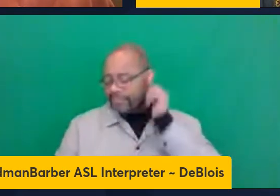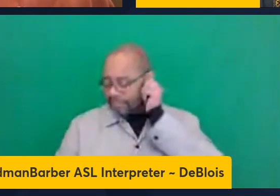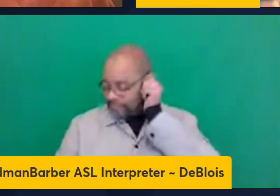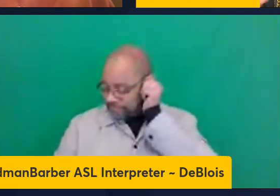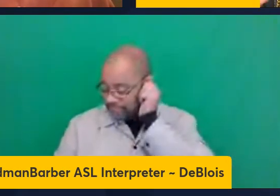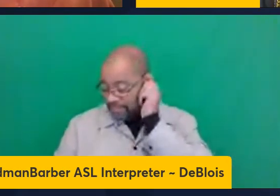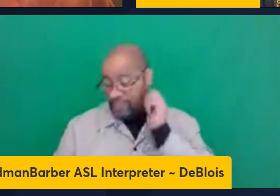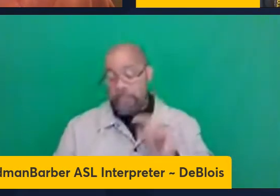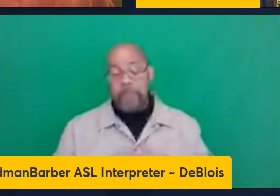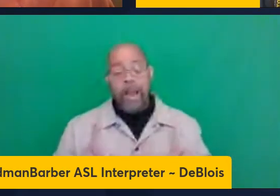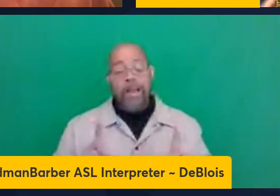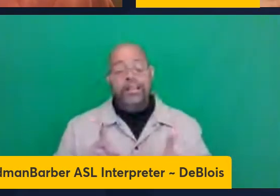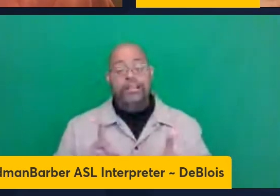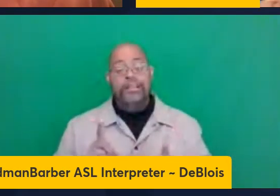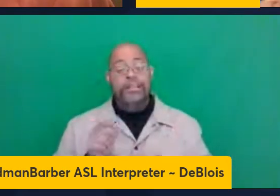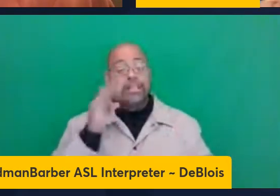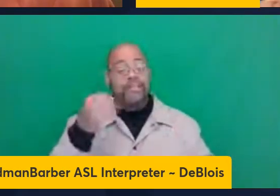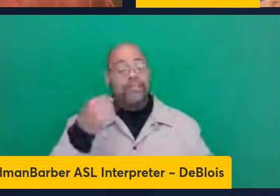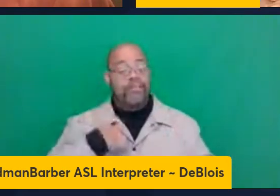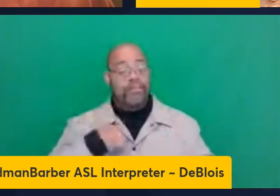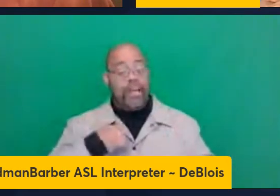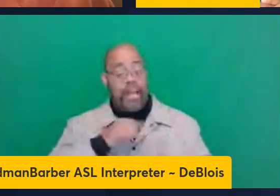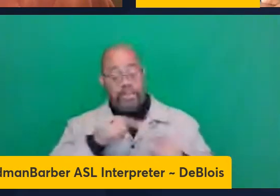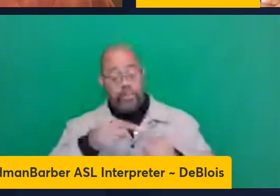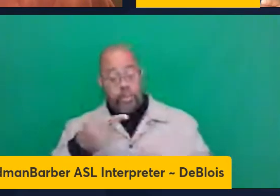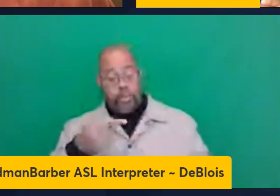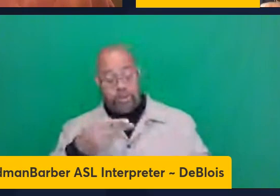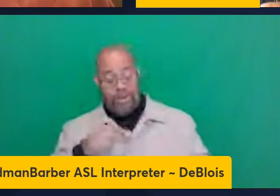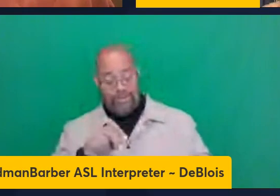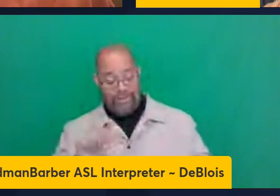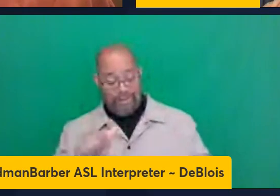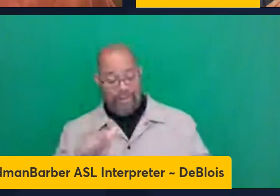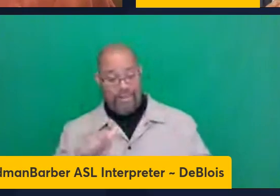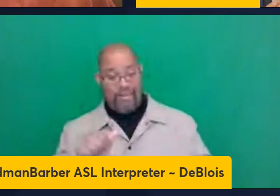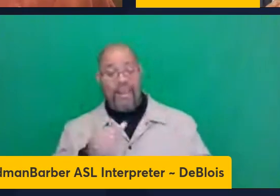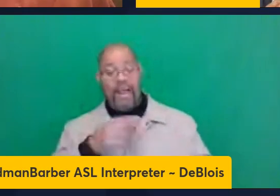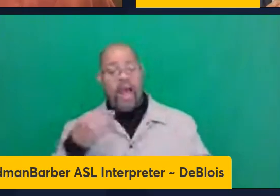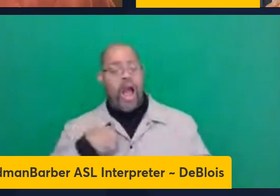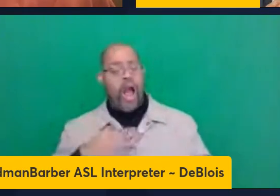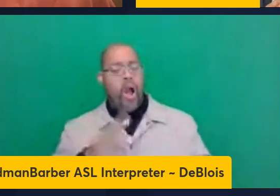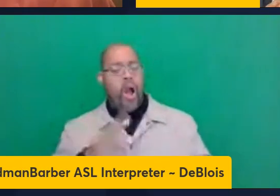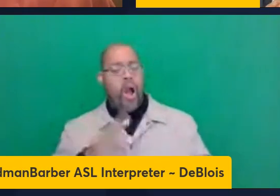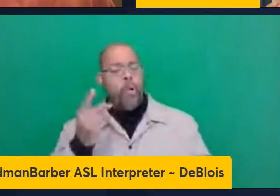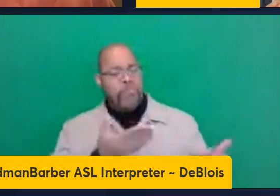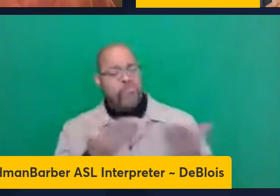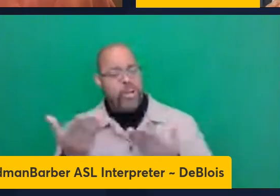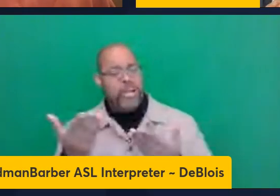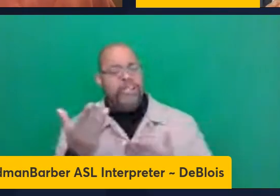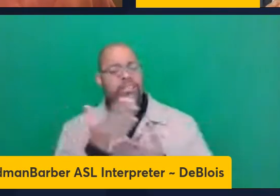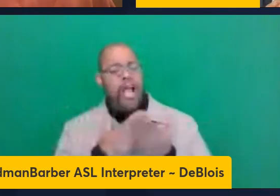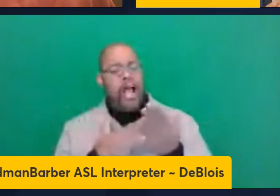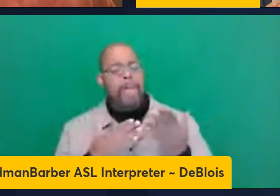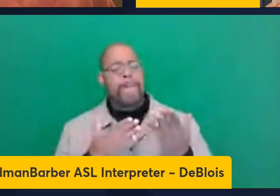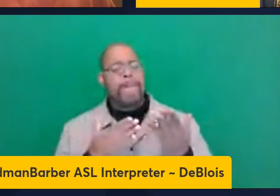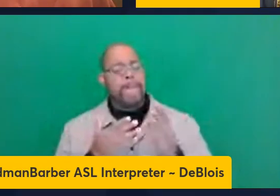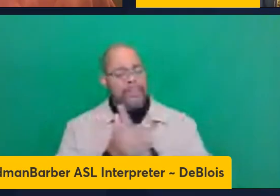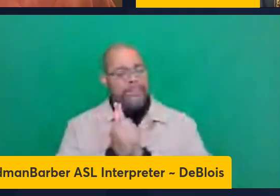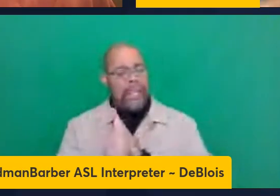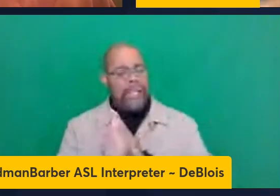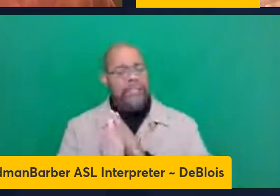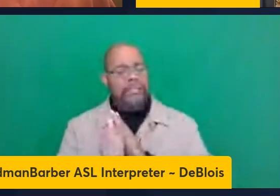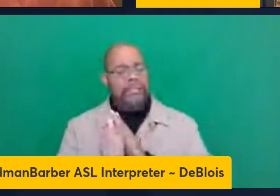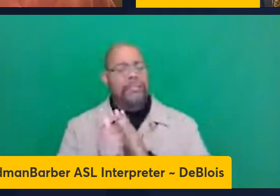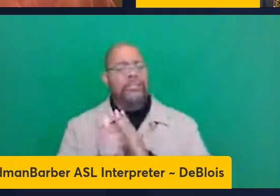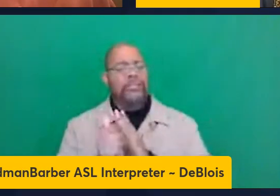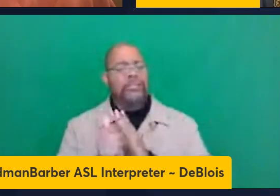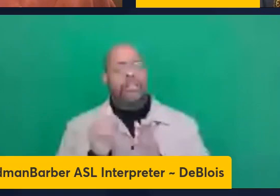But if I came to Ghana, I would be bringing some skills and talent that would